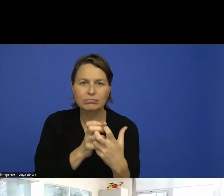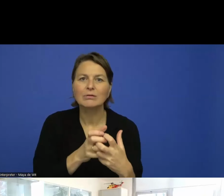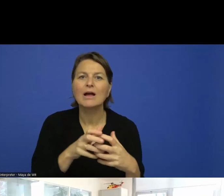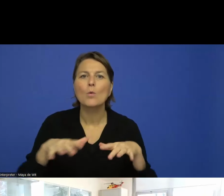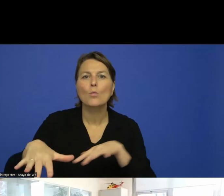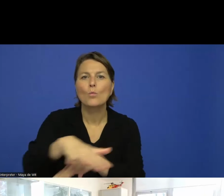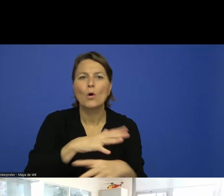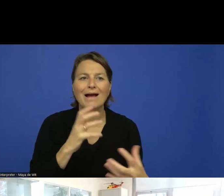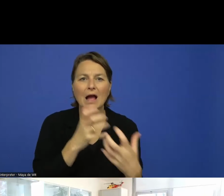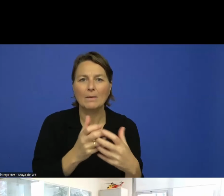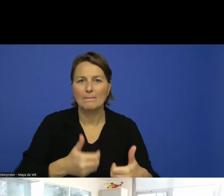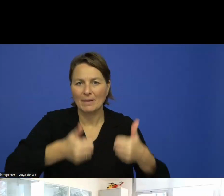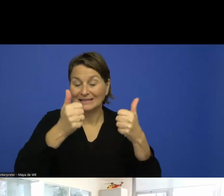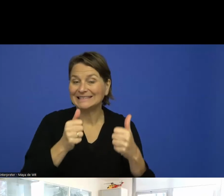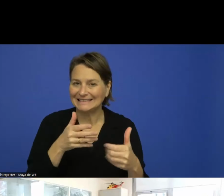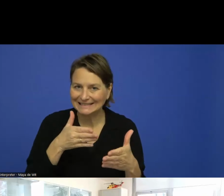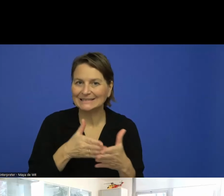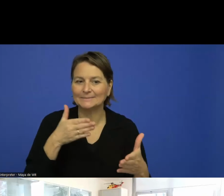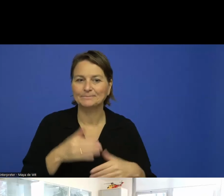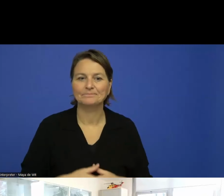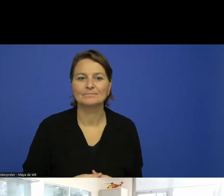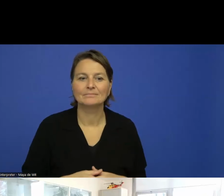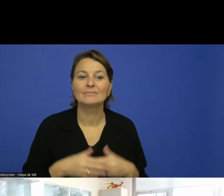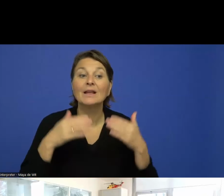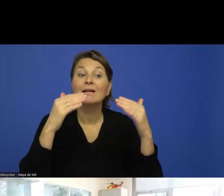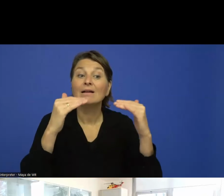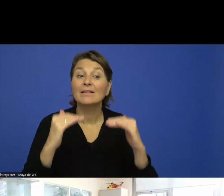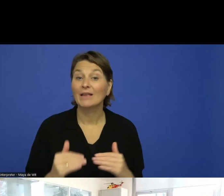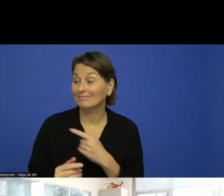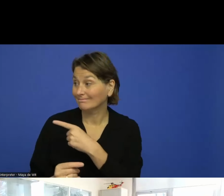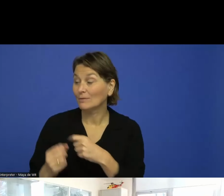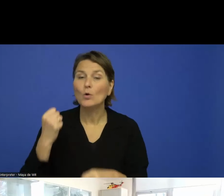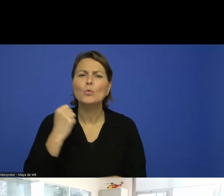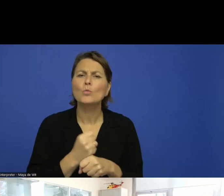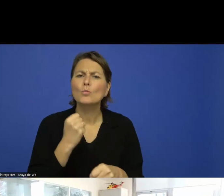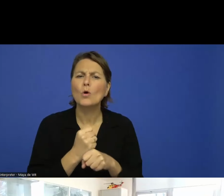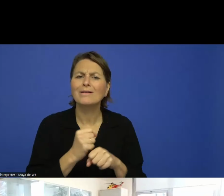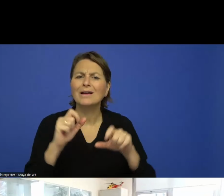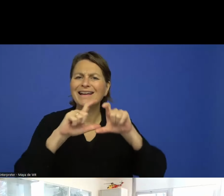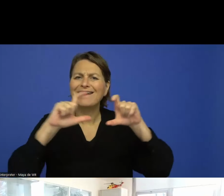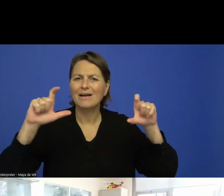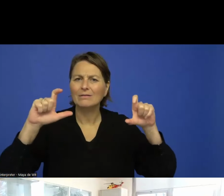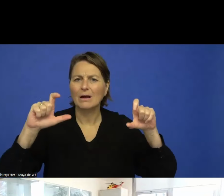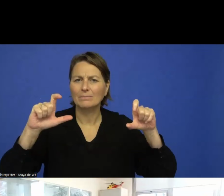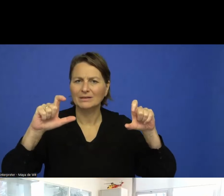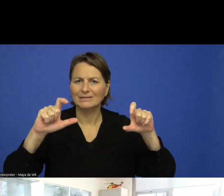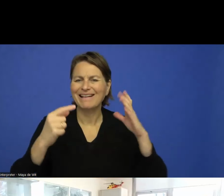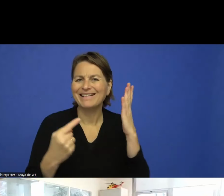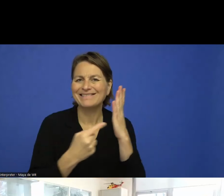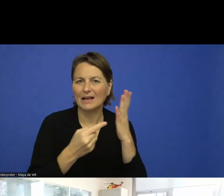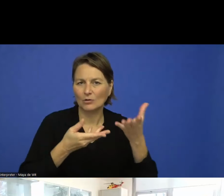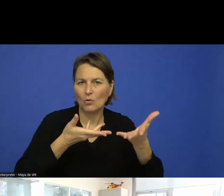And then I worked for a company called PA Consulting Group, a technology consultancy, where I really learned how to be an